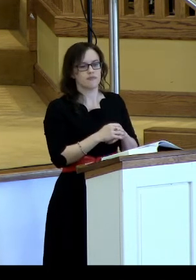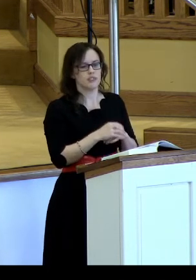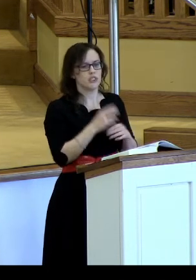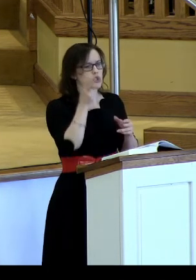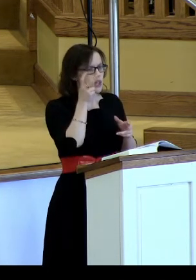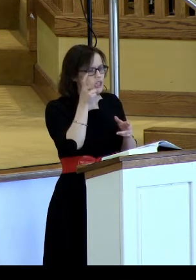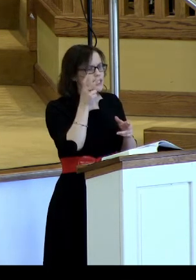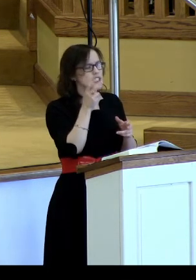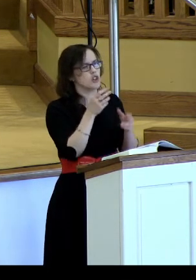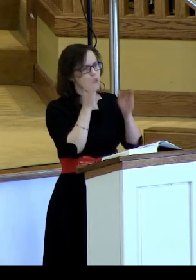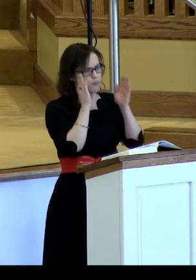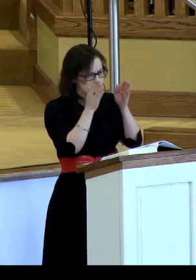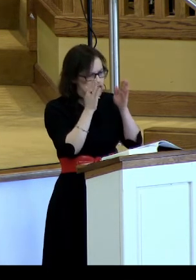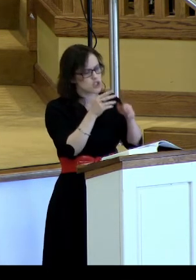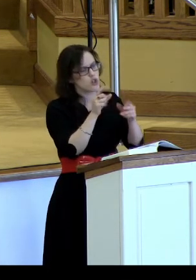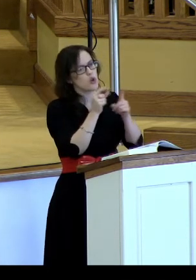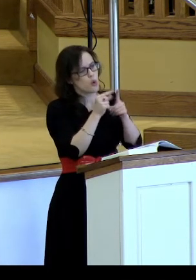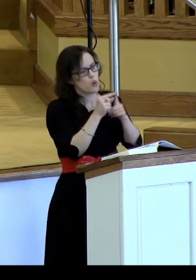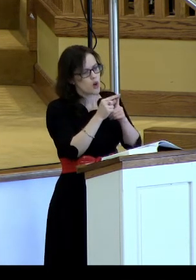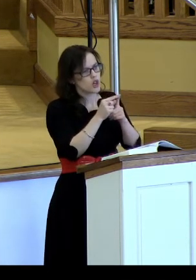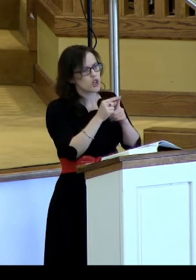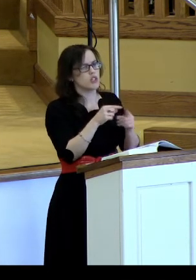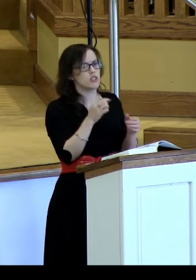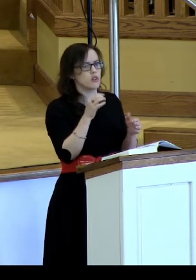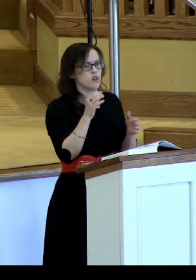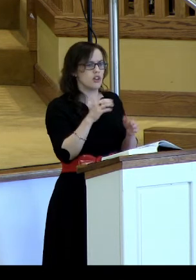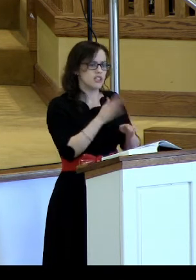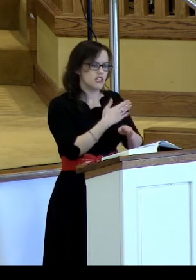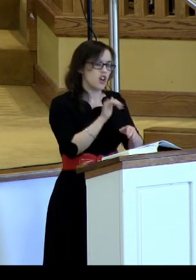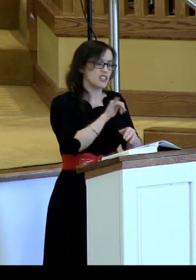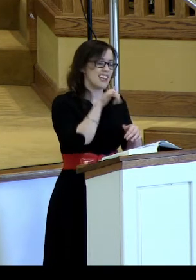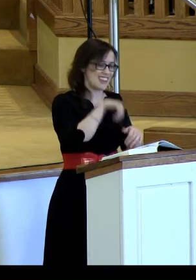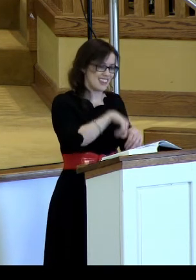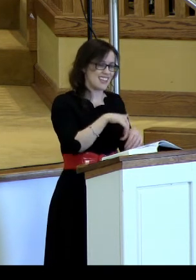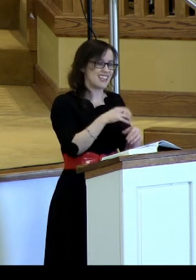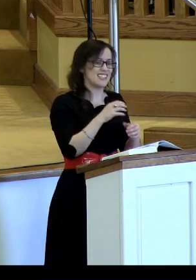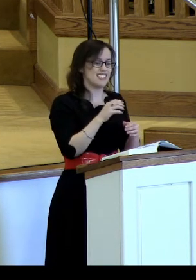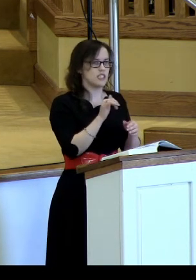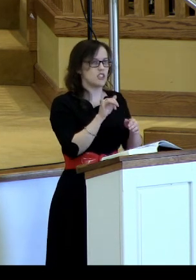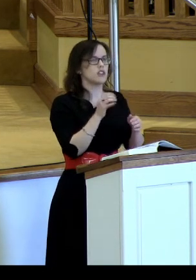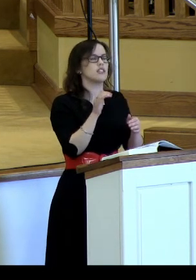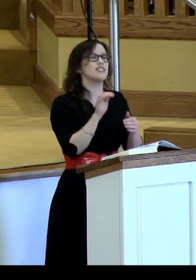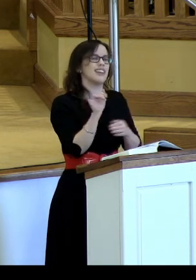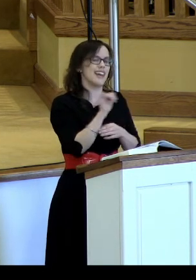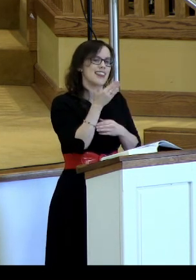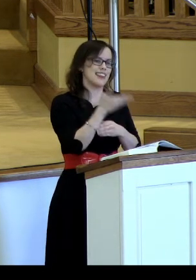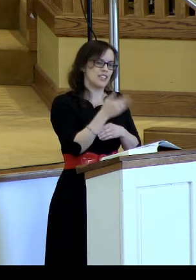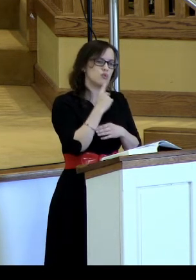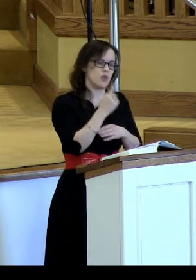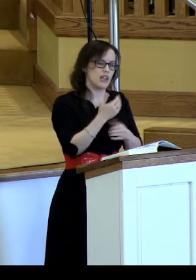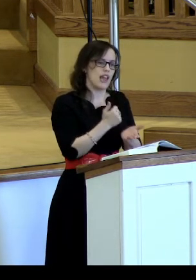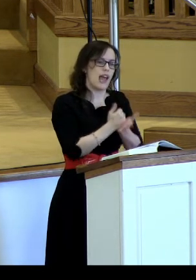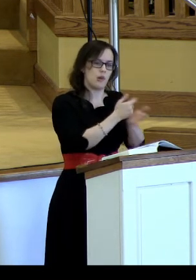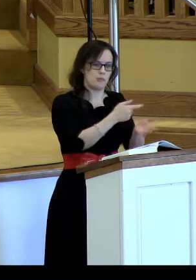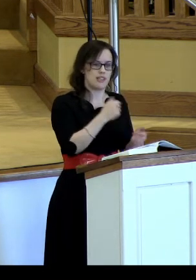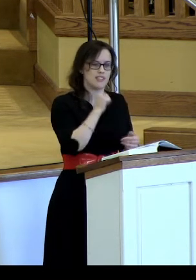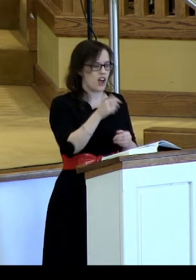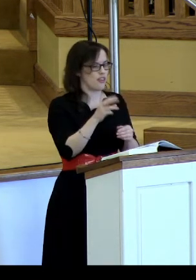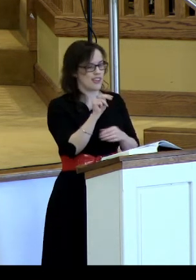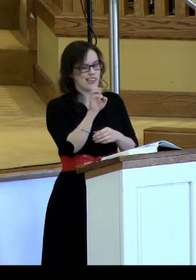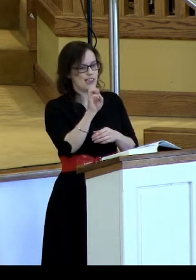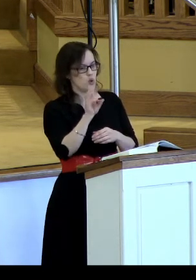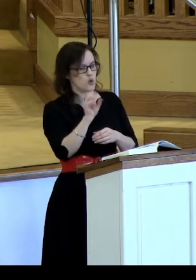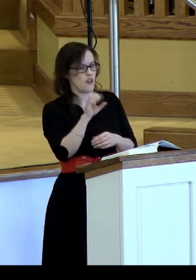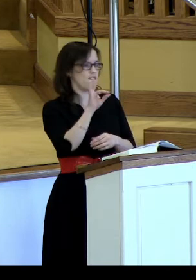let's realize that the more we listen to songs like this, and less we listen to Fox News even and the news media, the more we'll realize that, hey, on the other